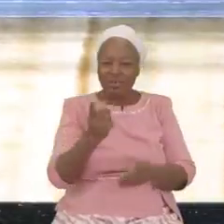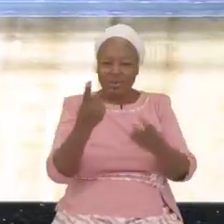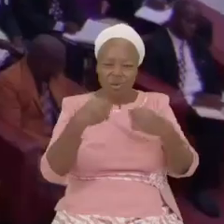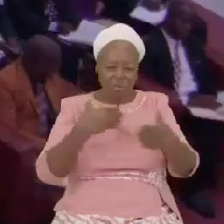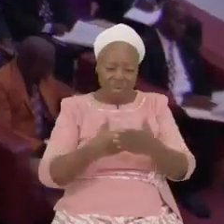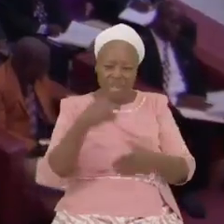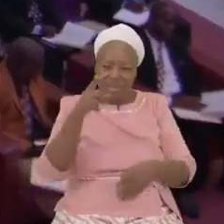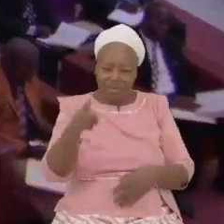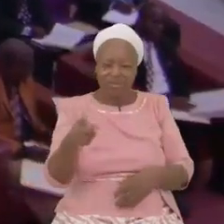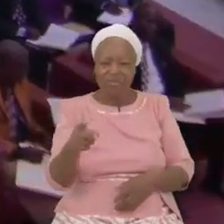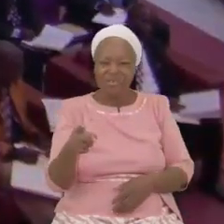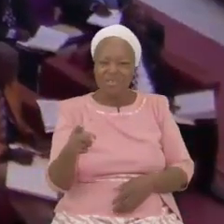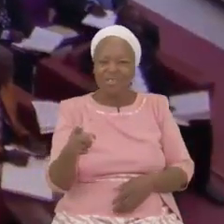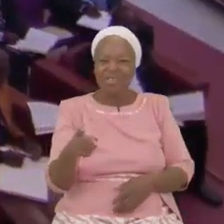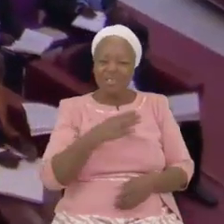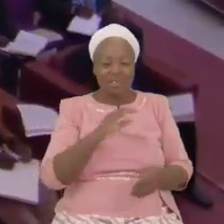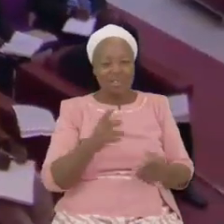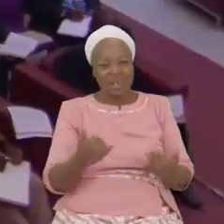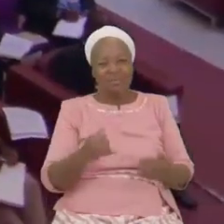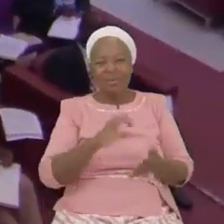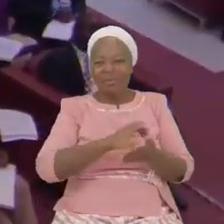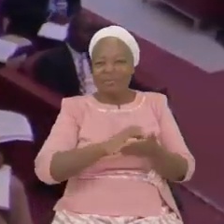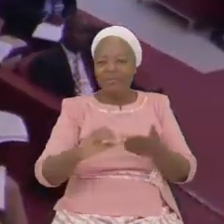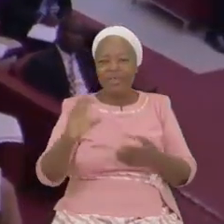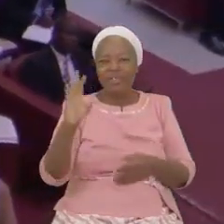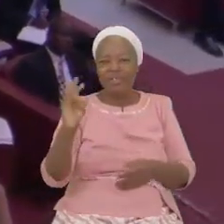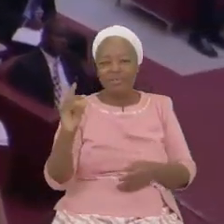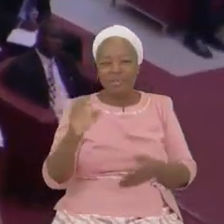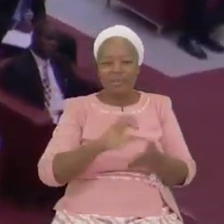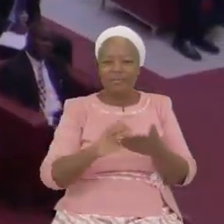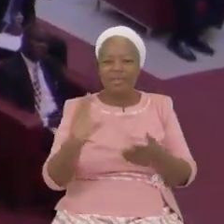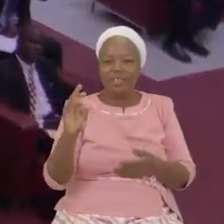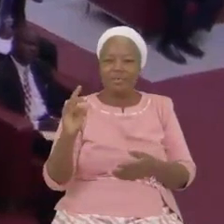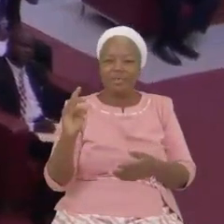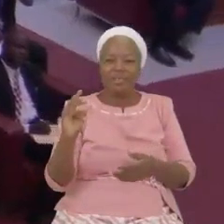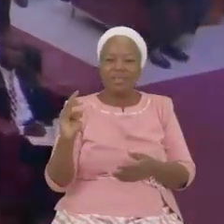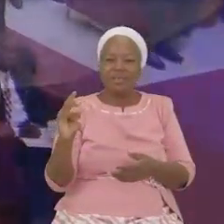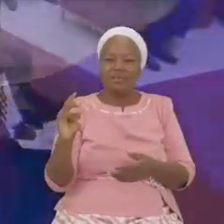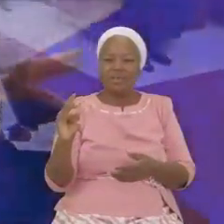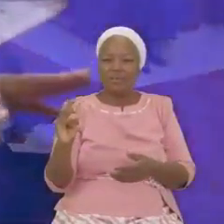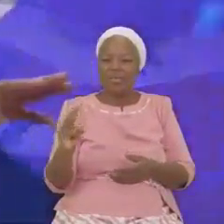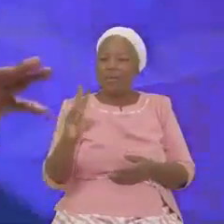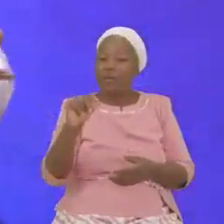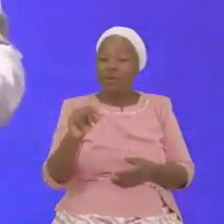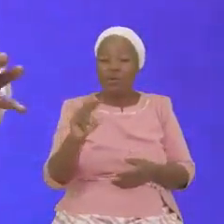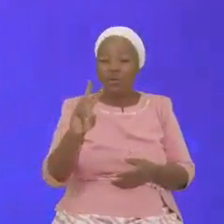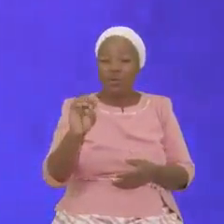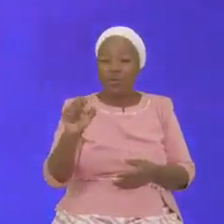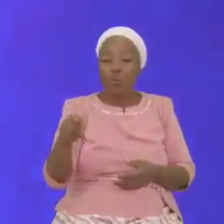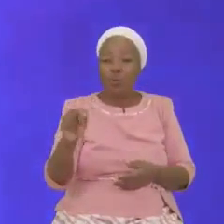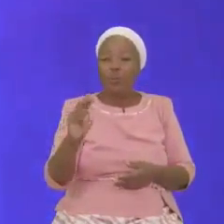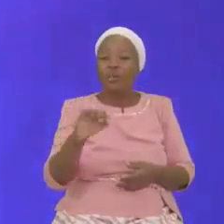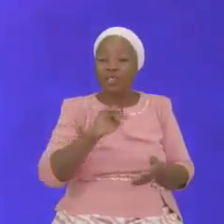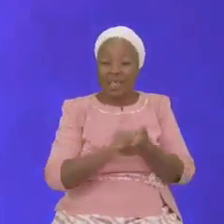thee. And then in verse 17, it says in verse 17, no weapon that is